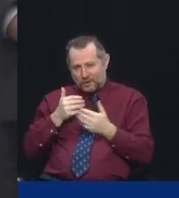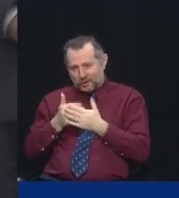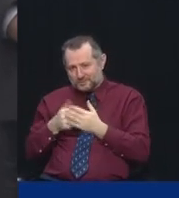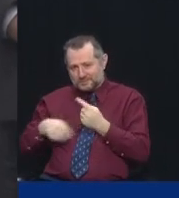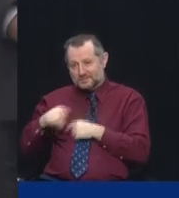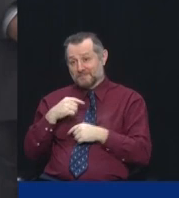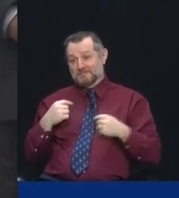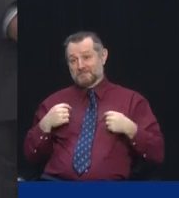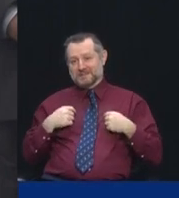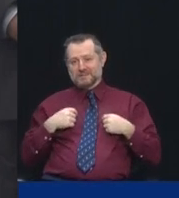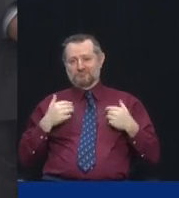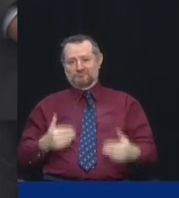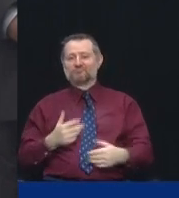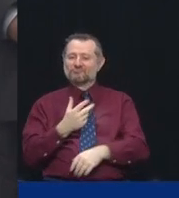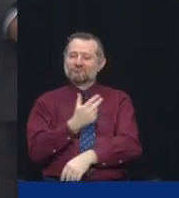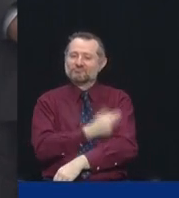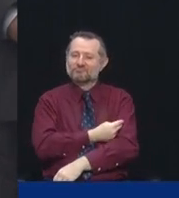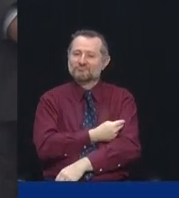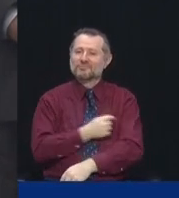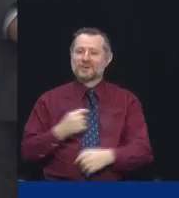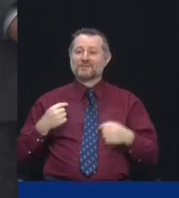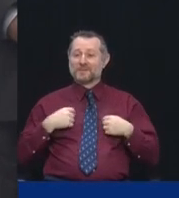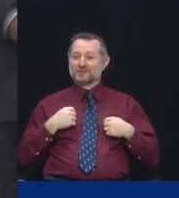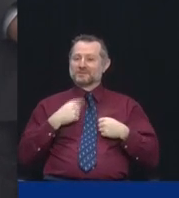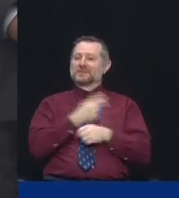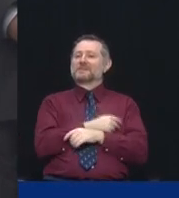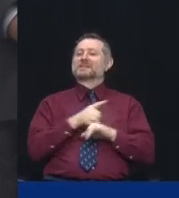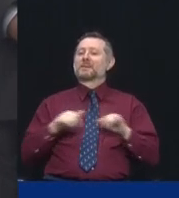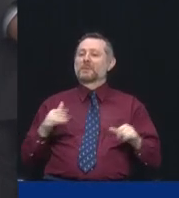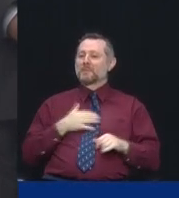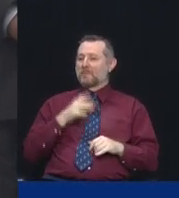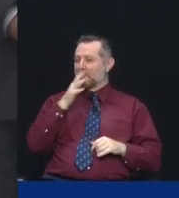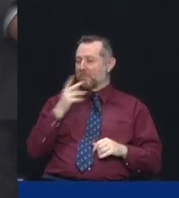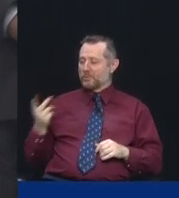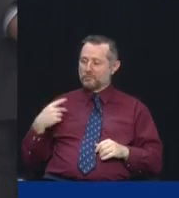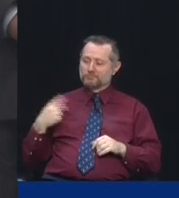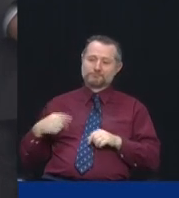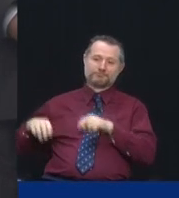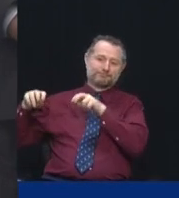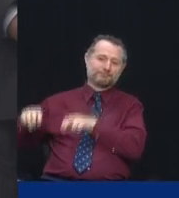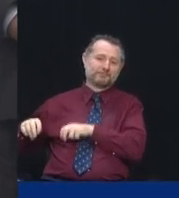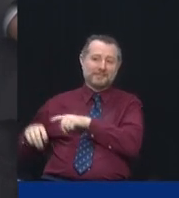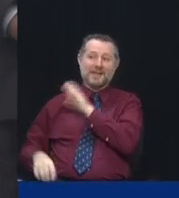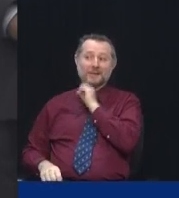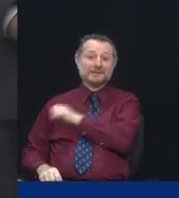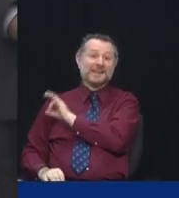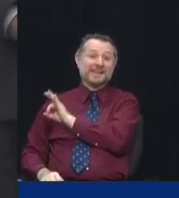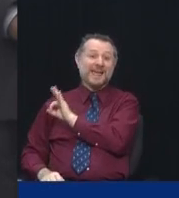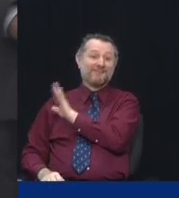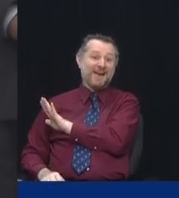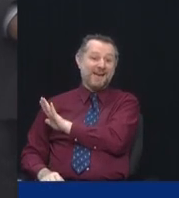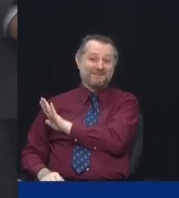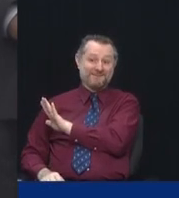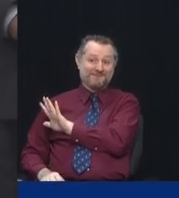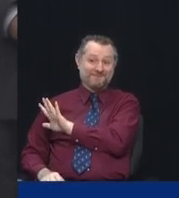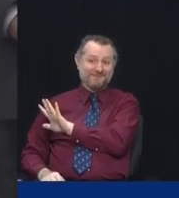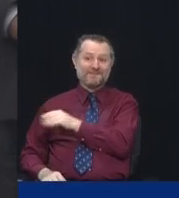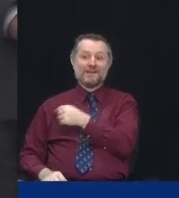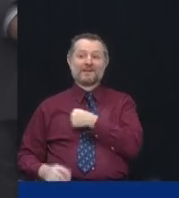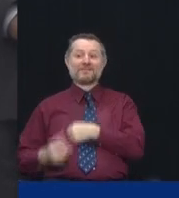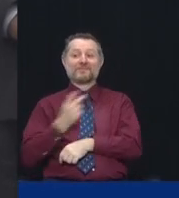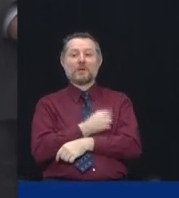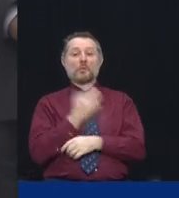vaccinated. I was vaccinated at the same time my mother was, who was 95 years old. And I was vaccinated because I